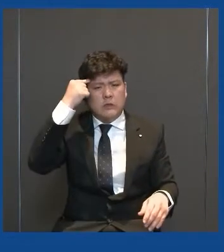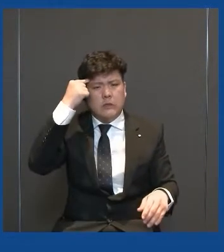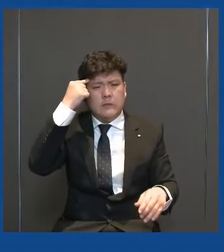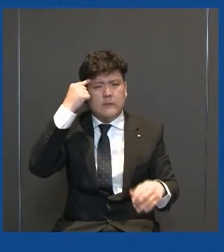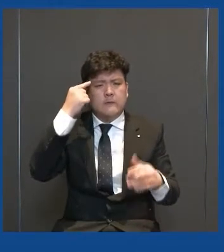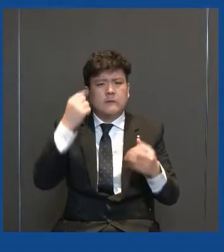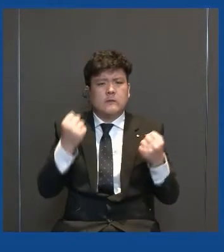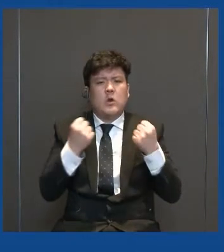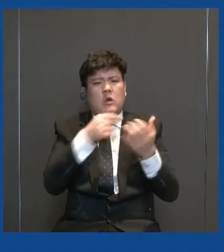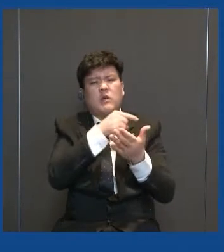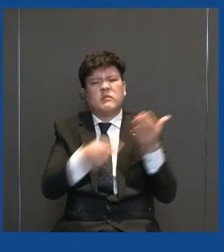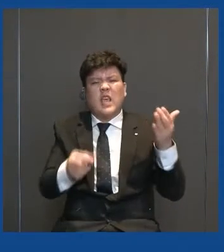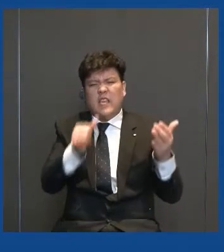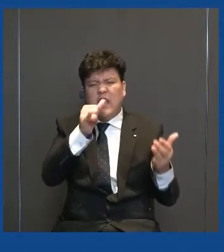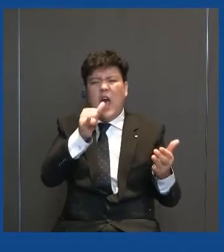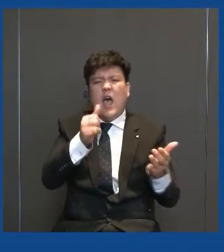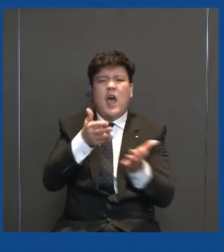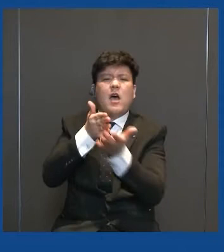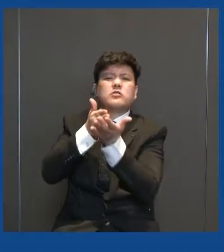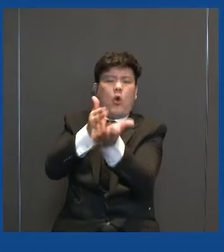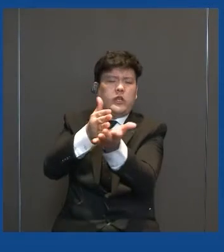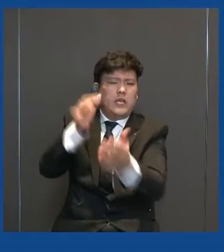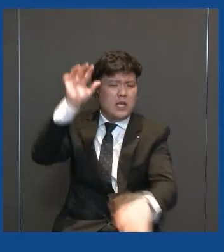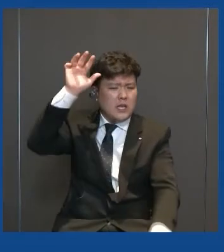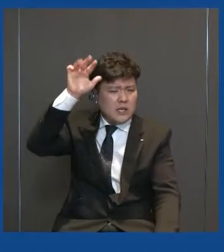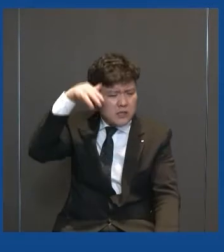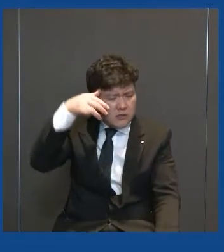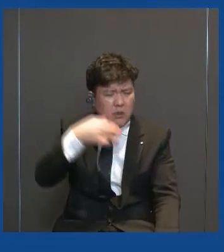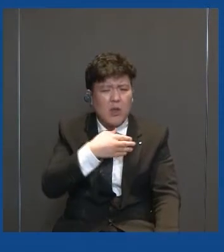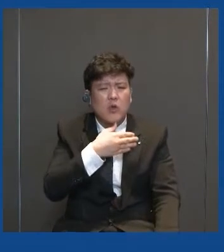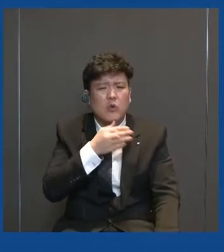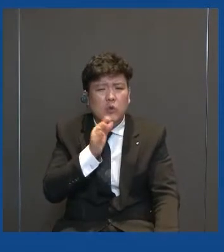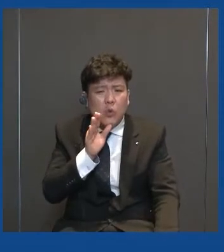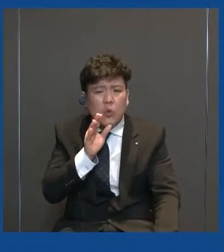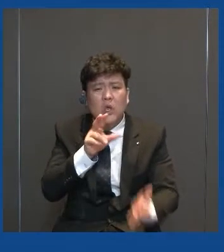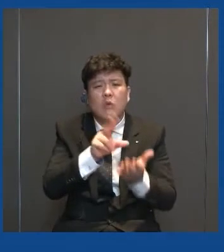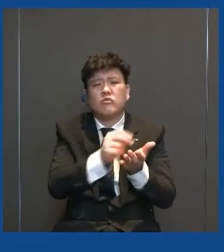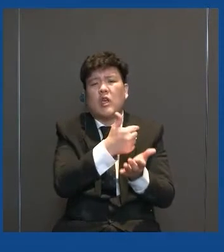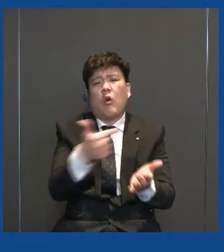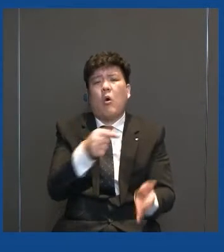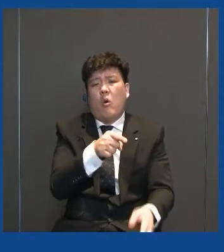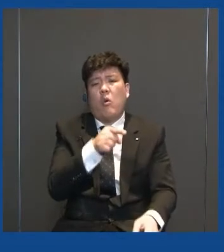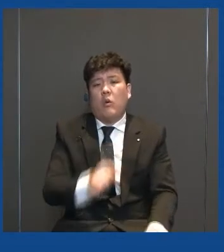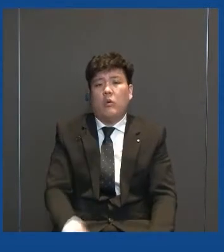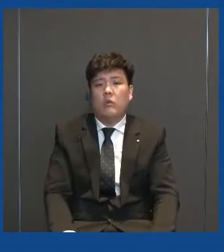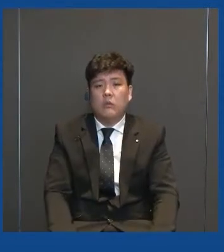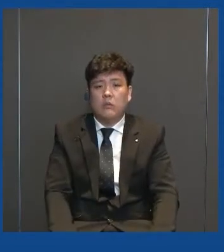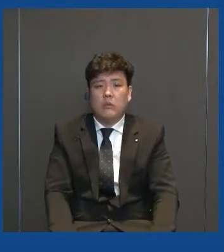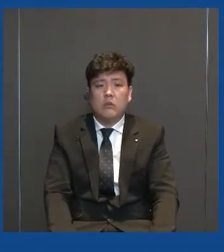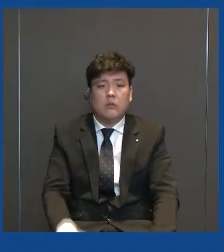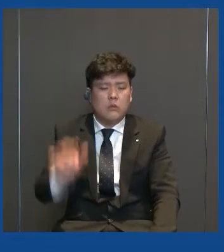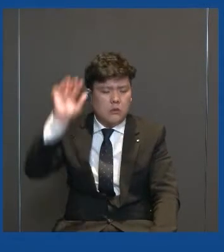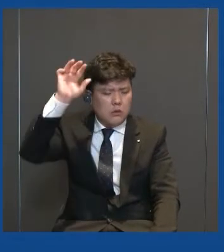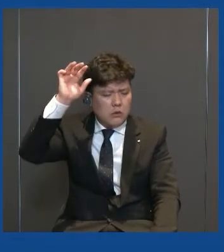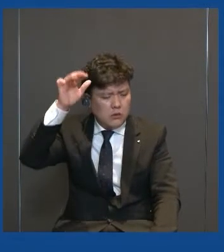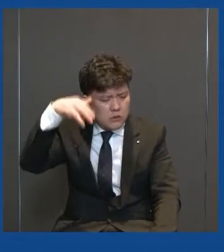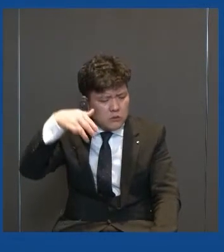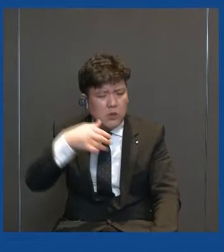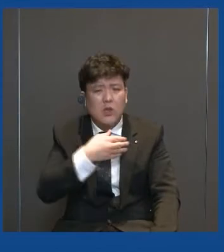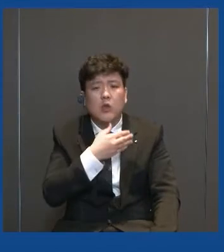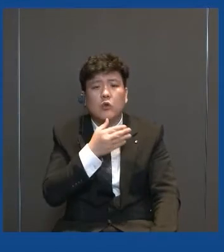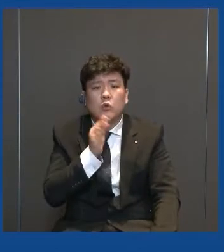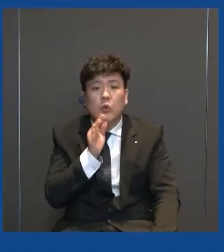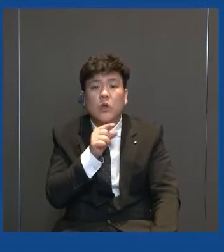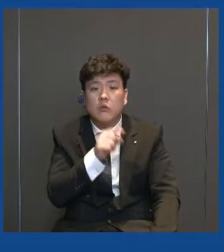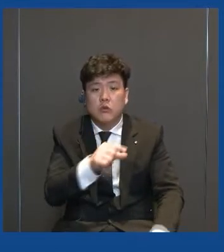Reducing basic services for people with dementia impairs their ability to conduct their daily lives.